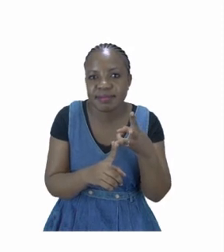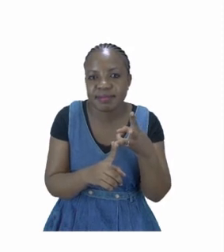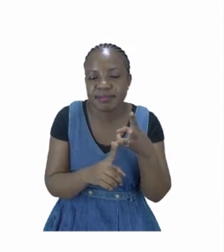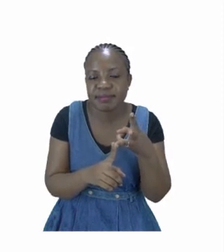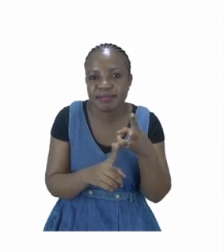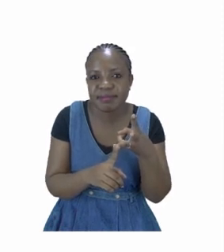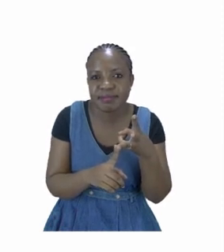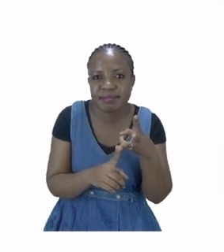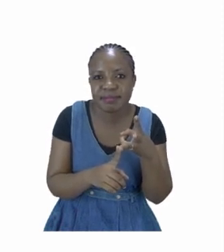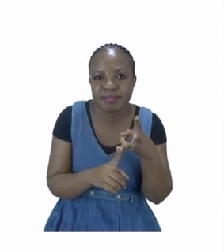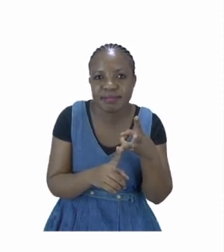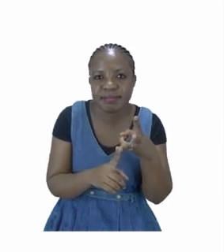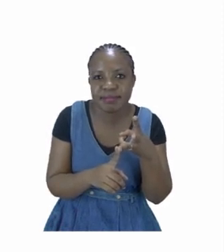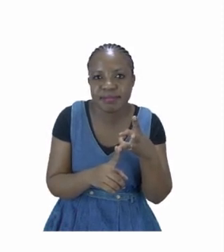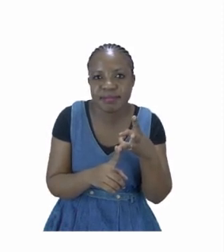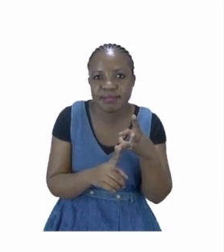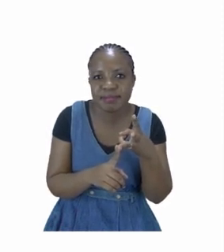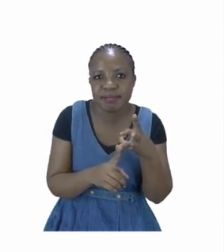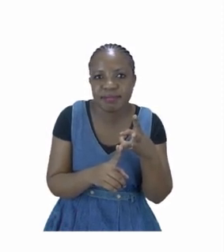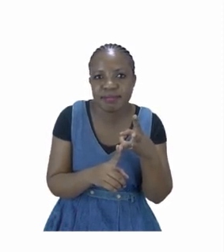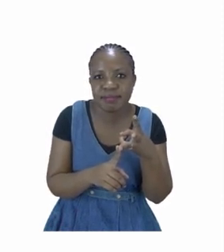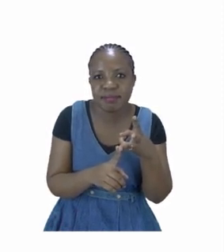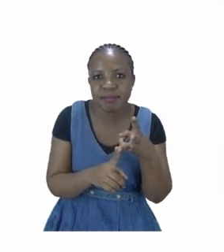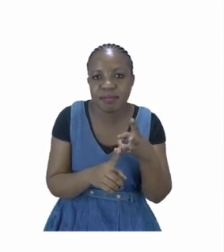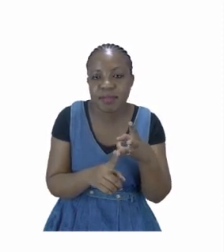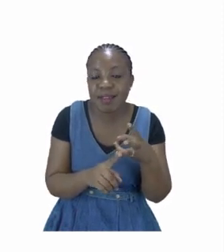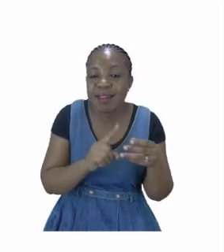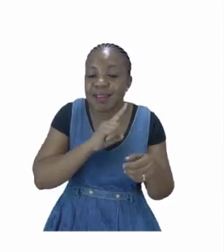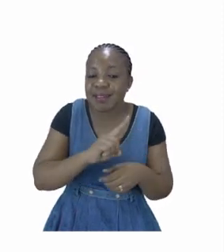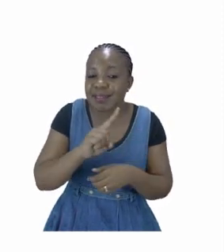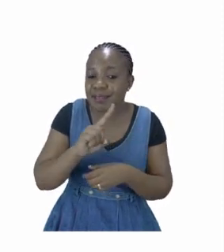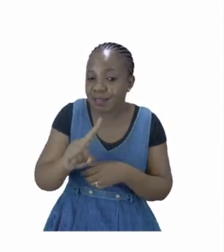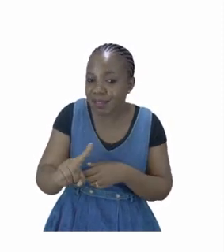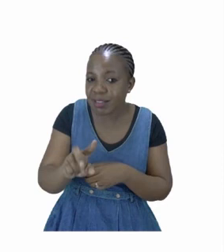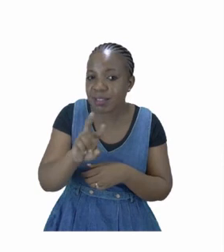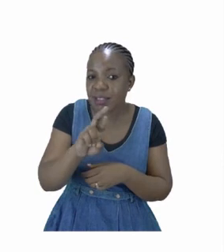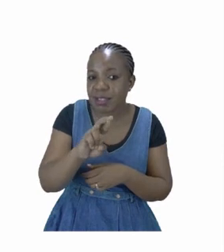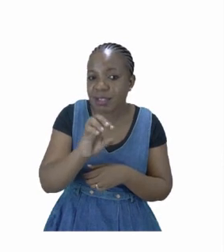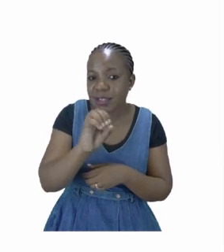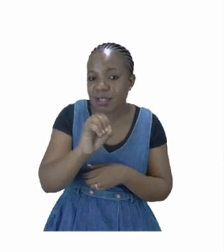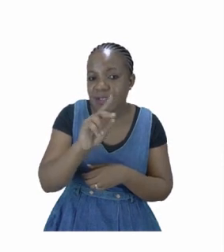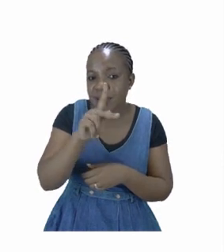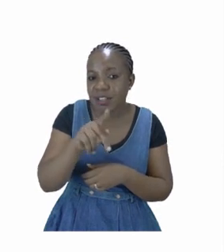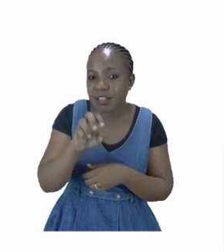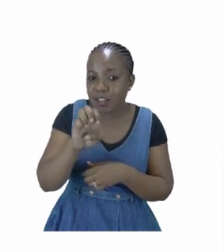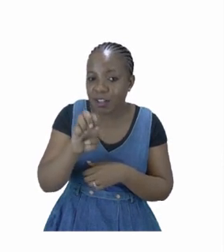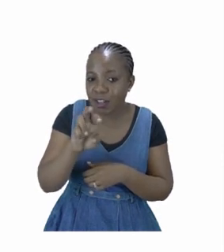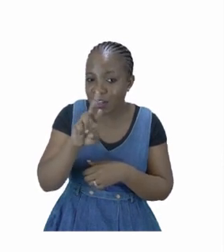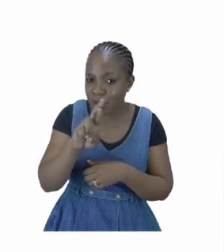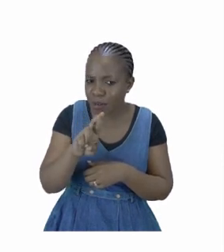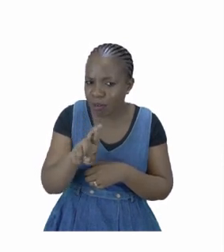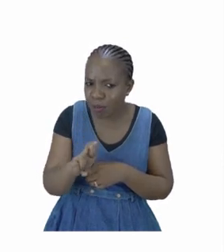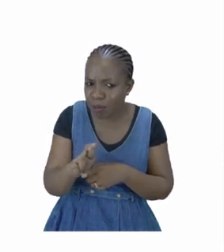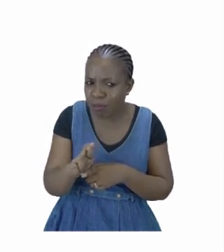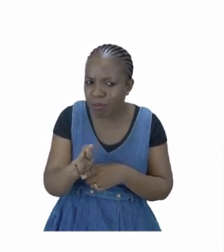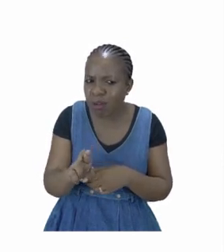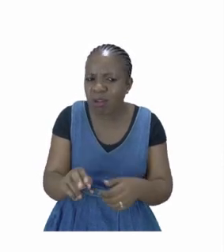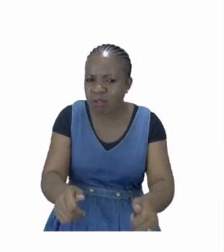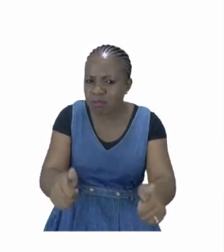How do you know that Mrs. Ropa is a nice person?